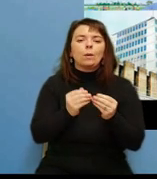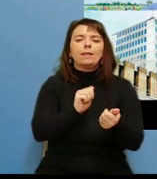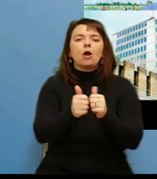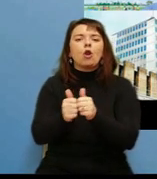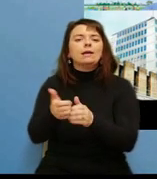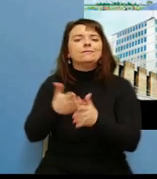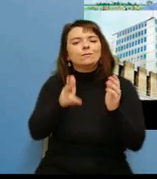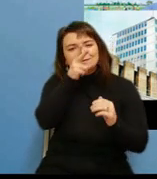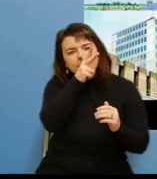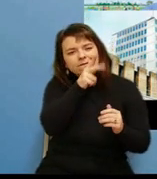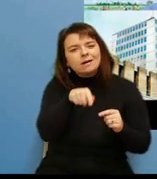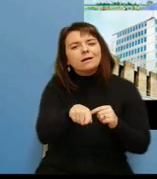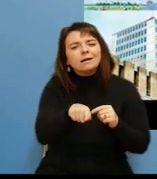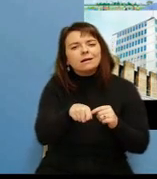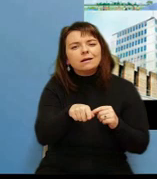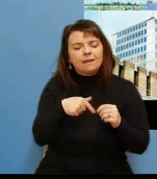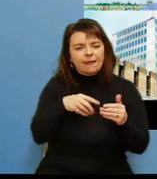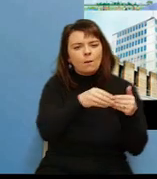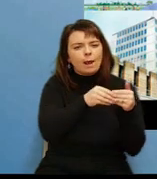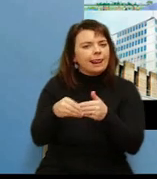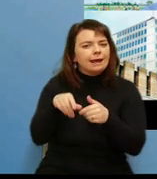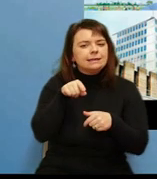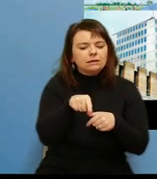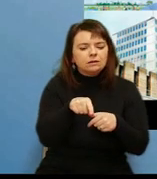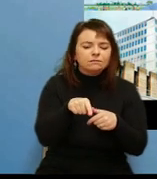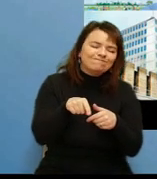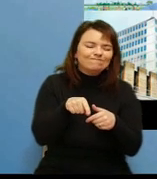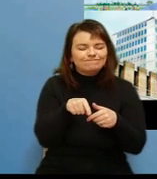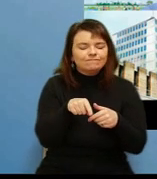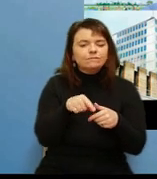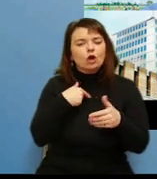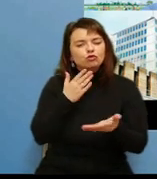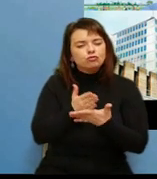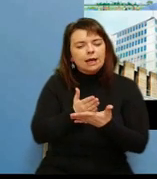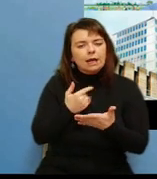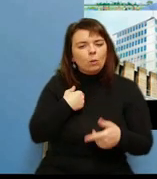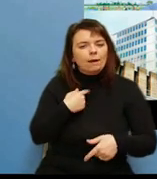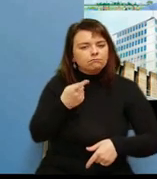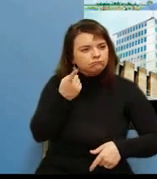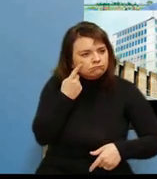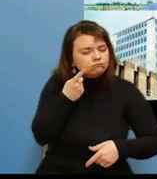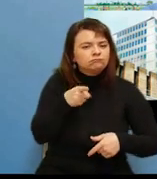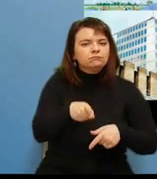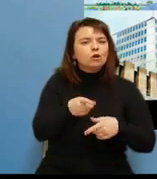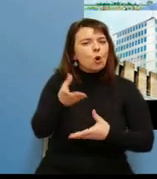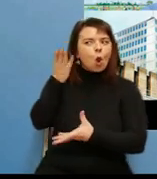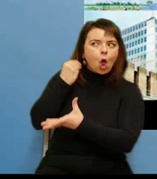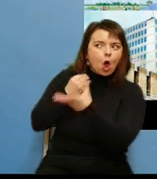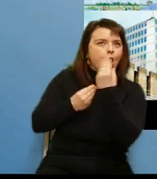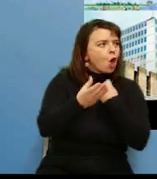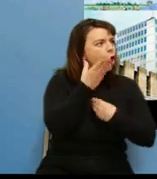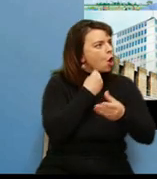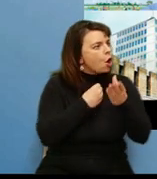our colleagues from Suffolk, who seems to be leading on the table. So we're really looking to learn